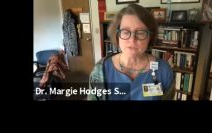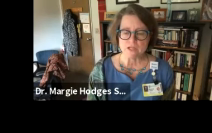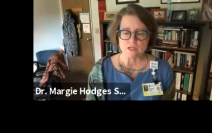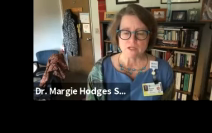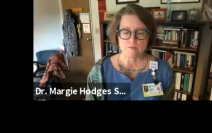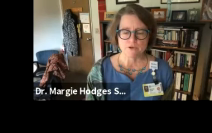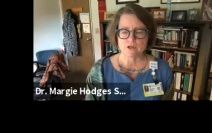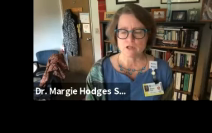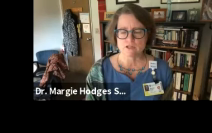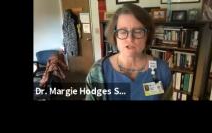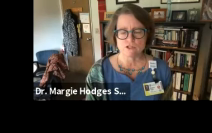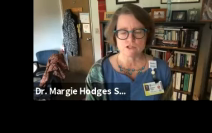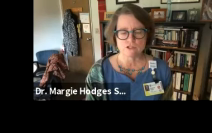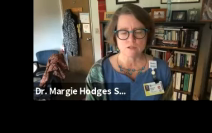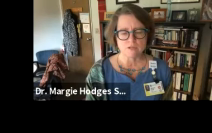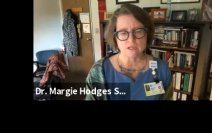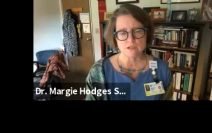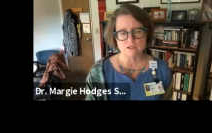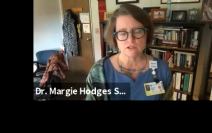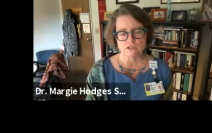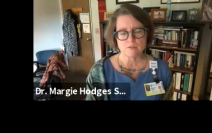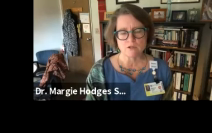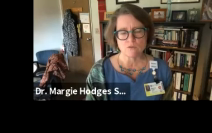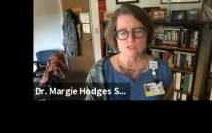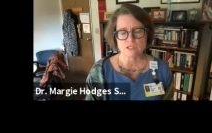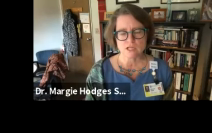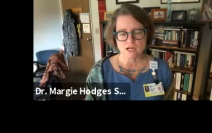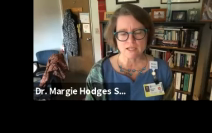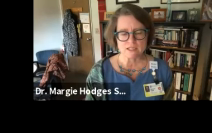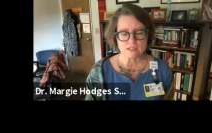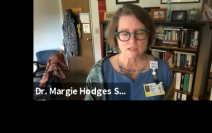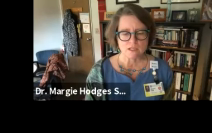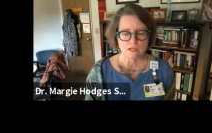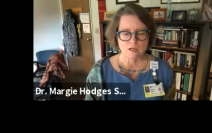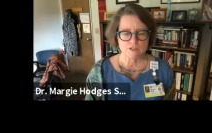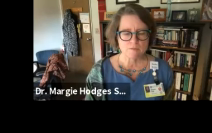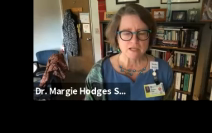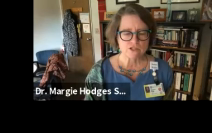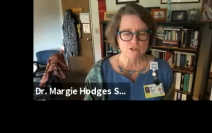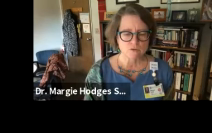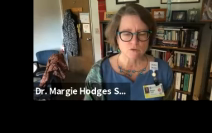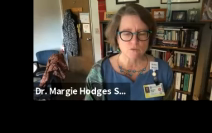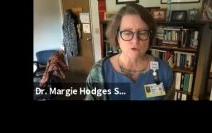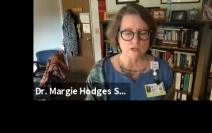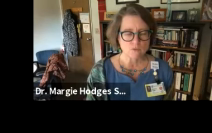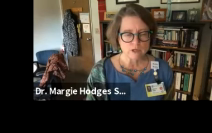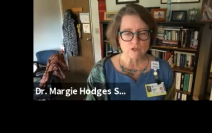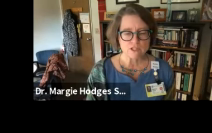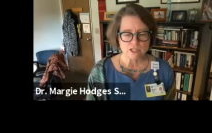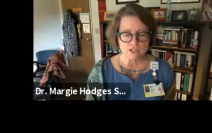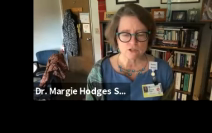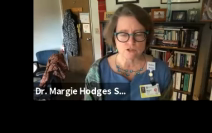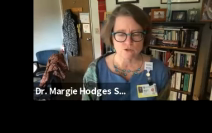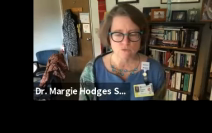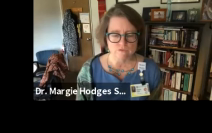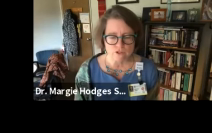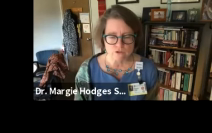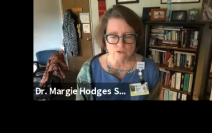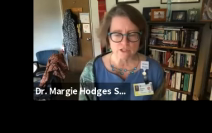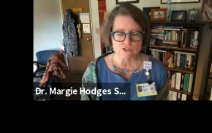committee. The protocol assurance committee was designed to make sure that we continued